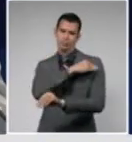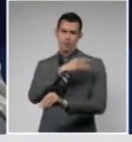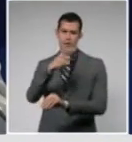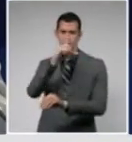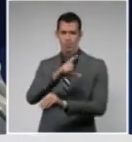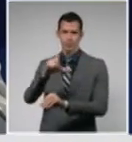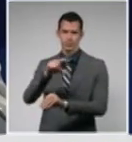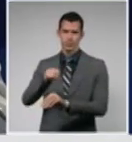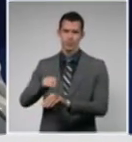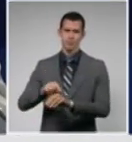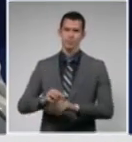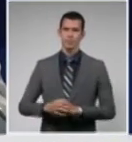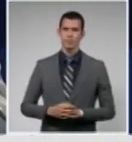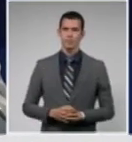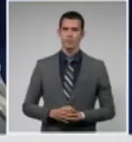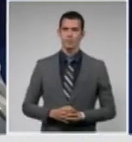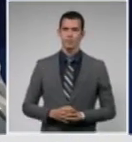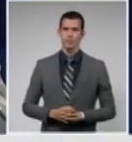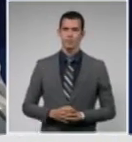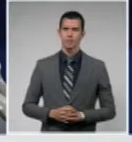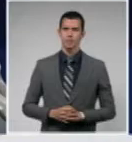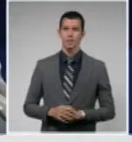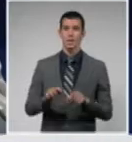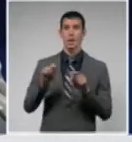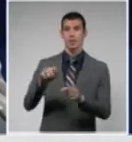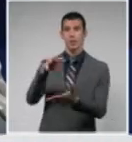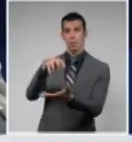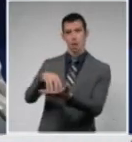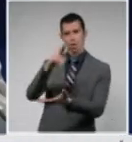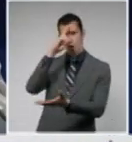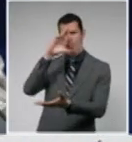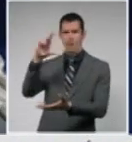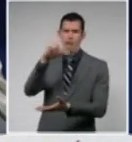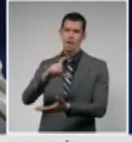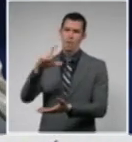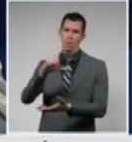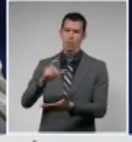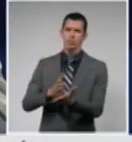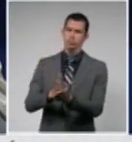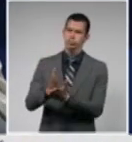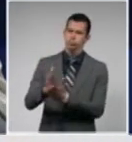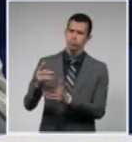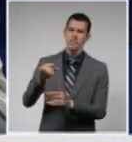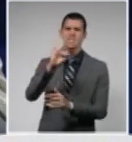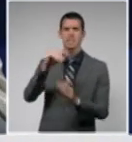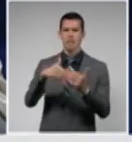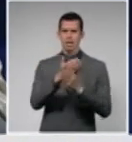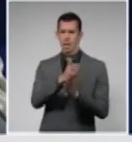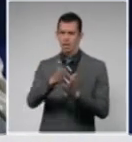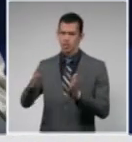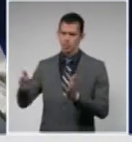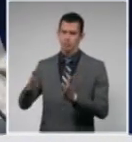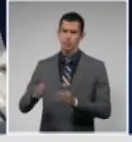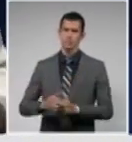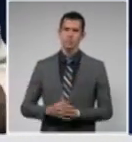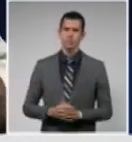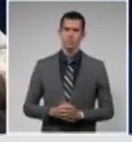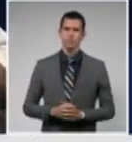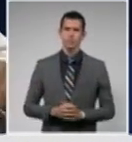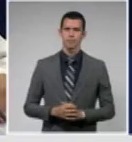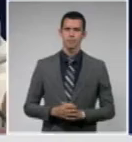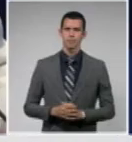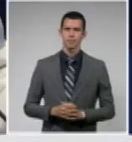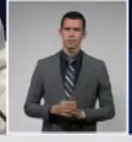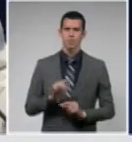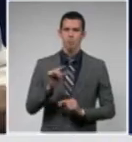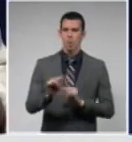intensive care, during which his clinical profile continued to deteriorate. He had to be intubated